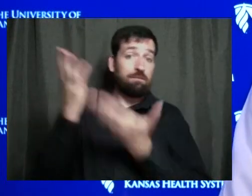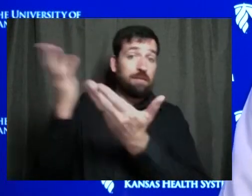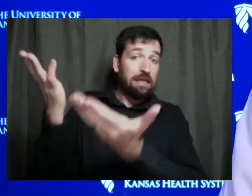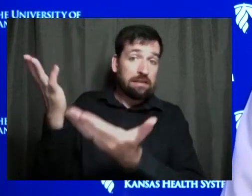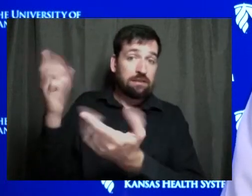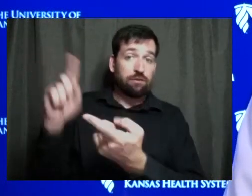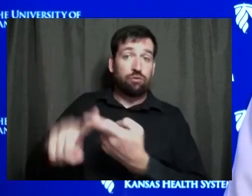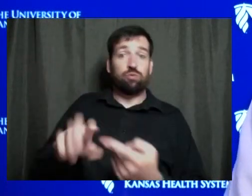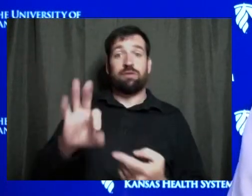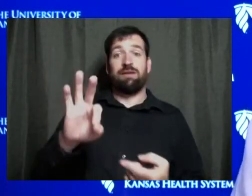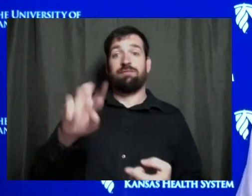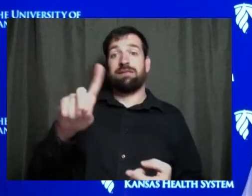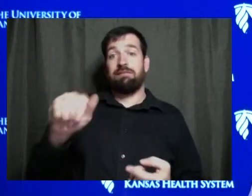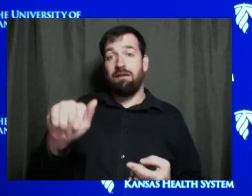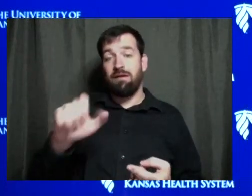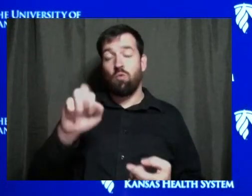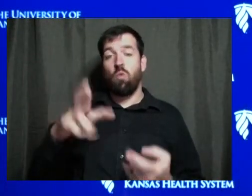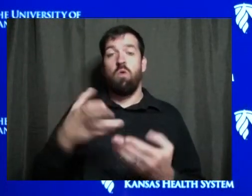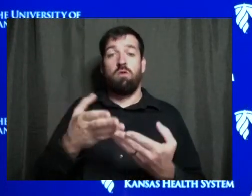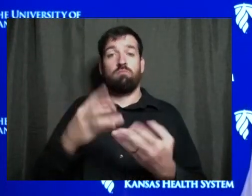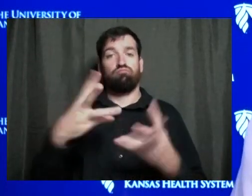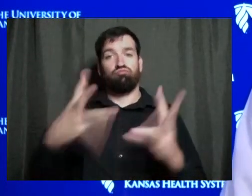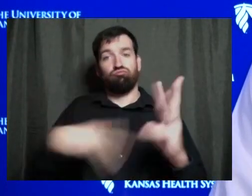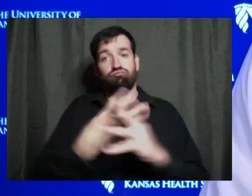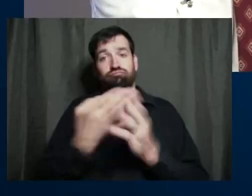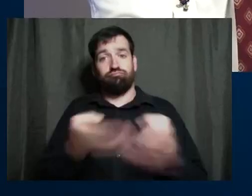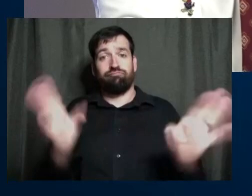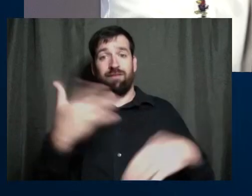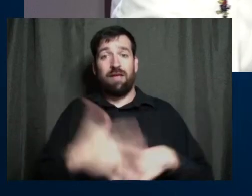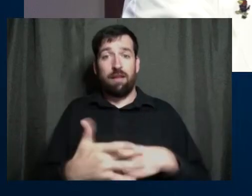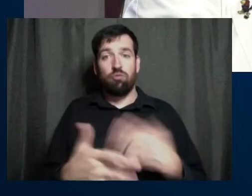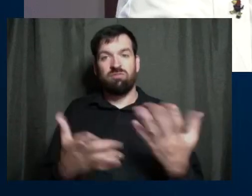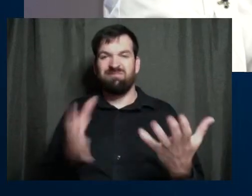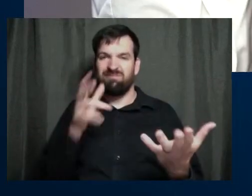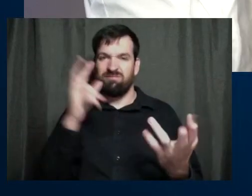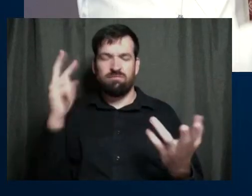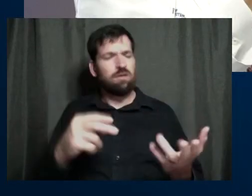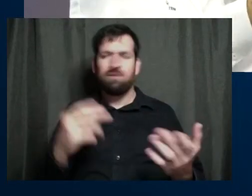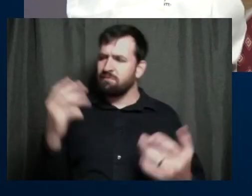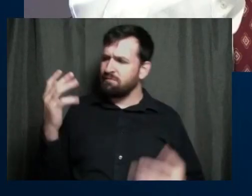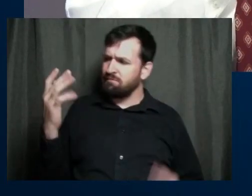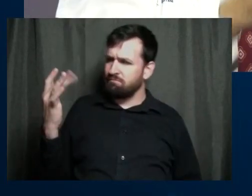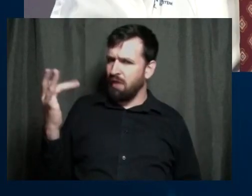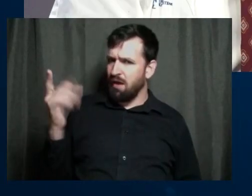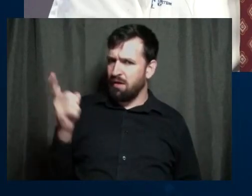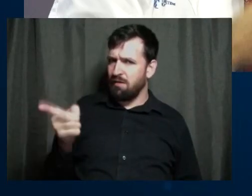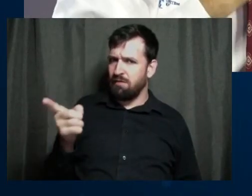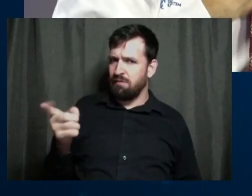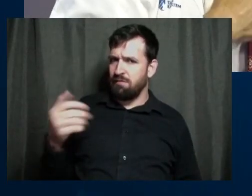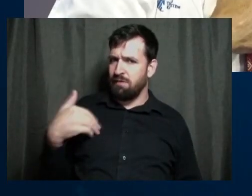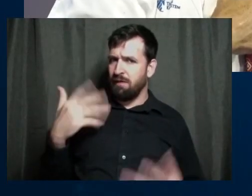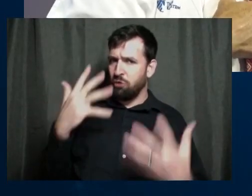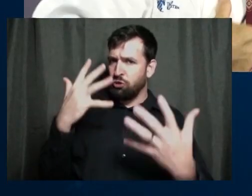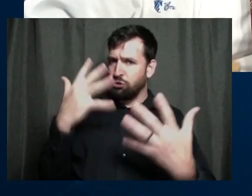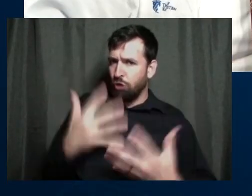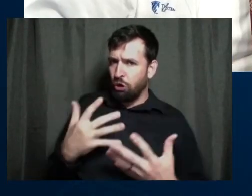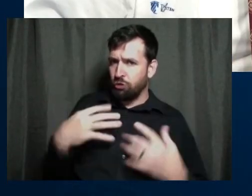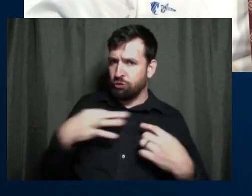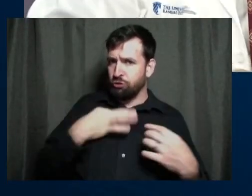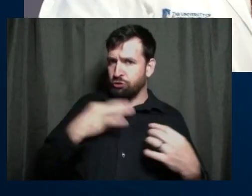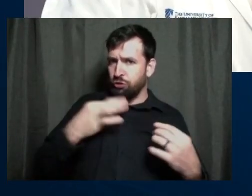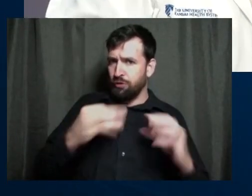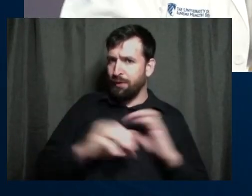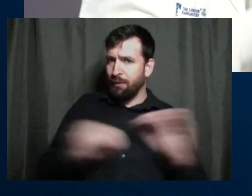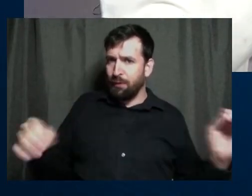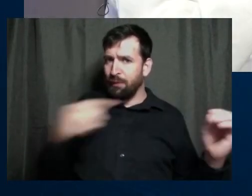or make it publicly available, we'll be able to take a look at it. So Hawkeye, why is it that you have on a dark shirt and no tie? I have on this white shirt, which makes me look